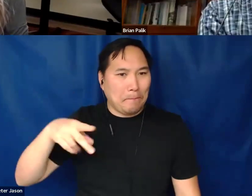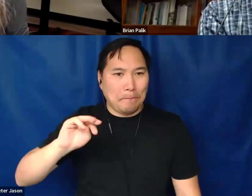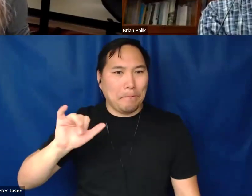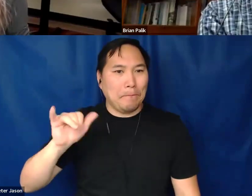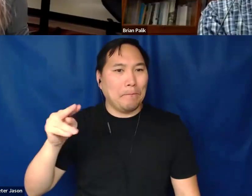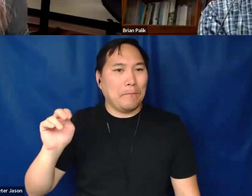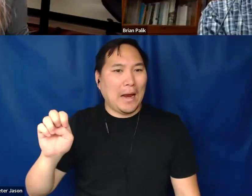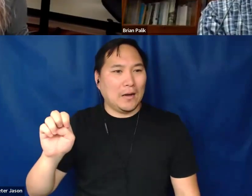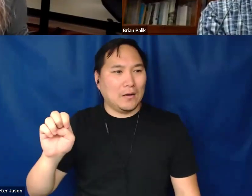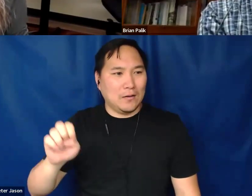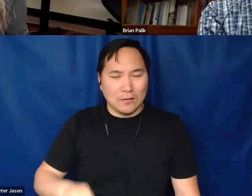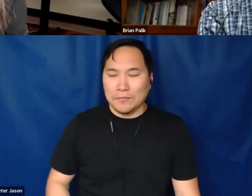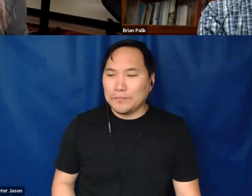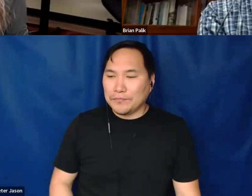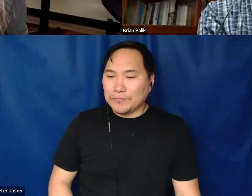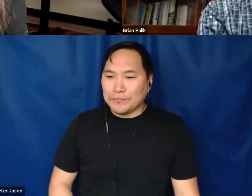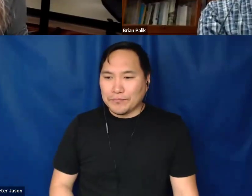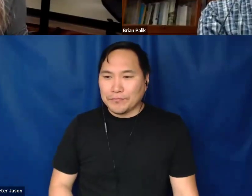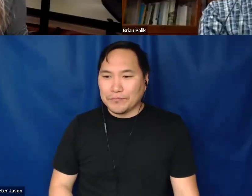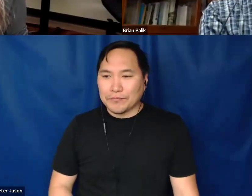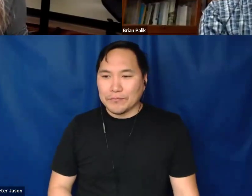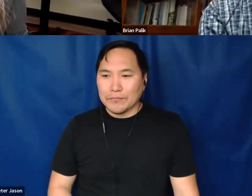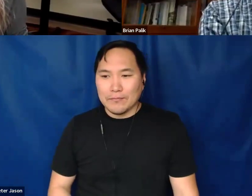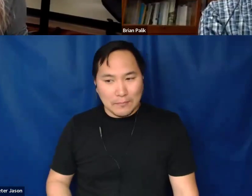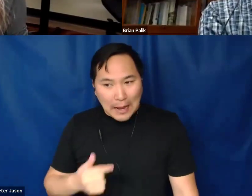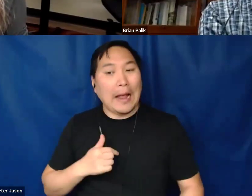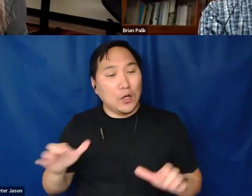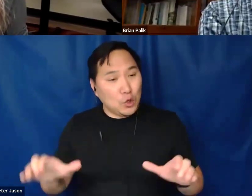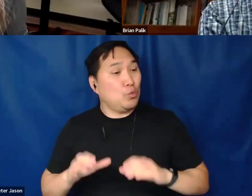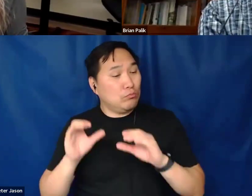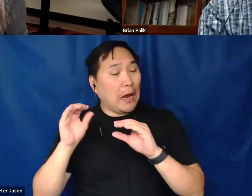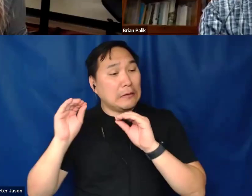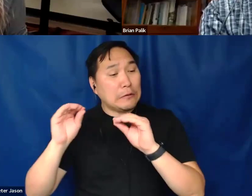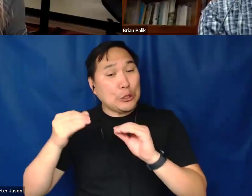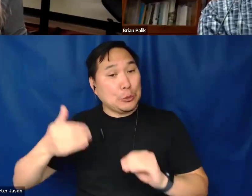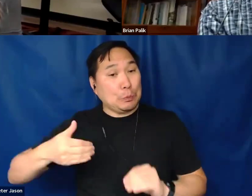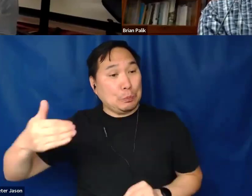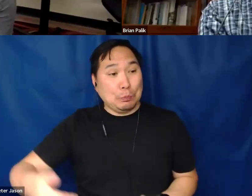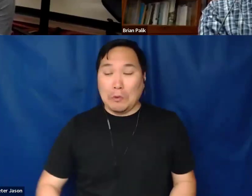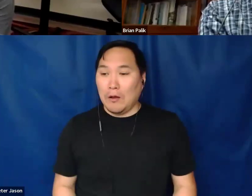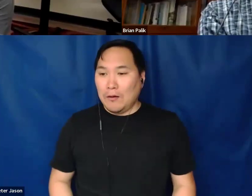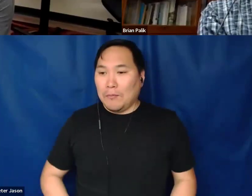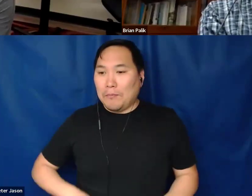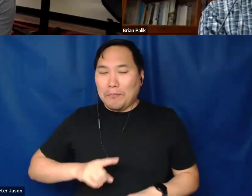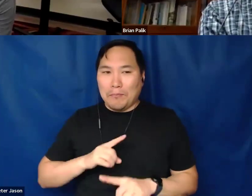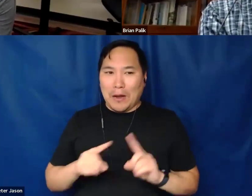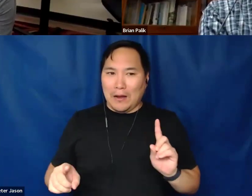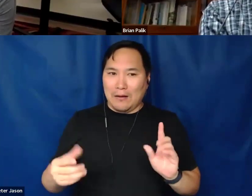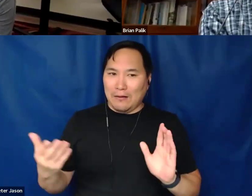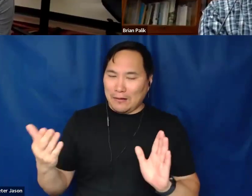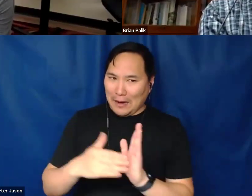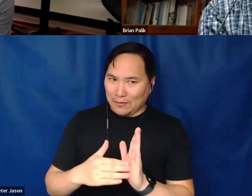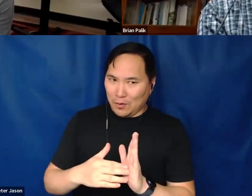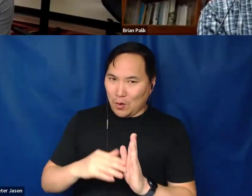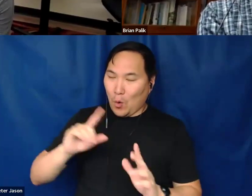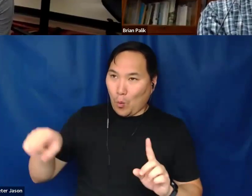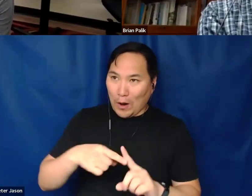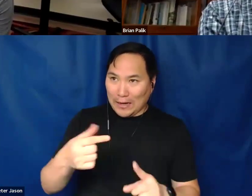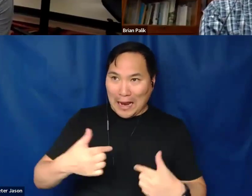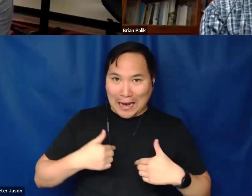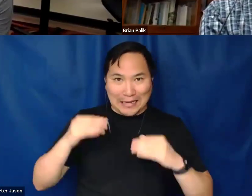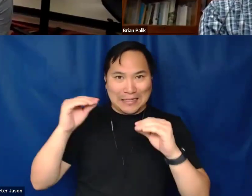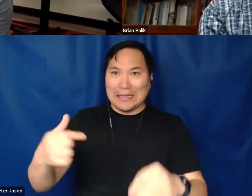ecological forestry and silviculture. So I do that. And again, I preface when I do that is I'm